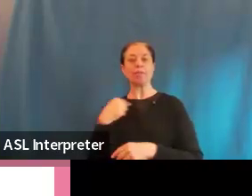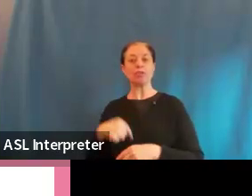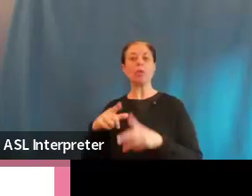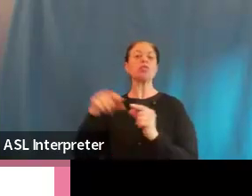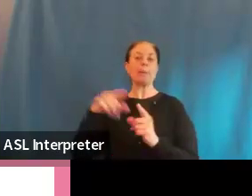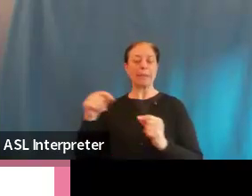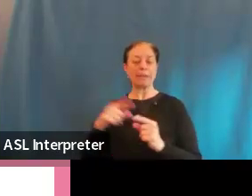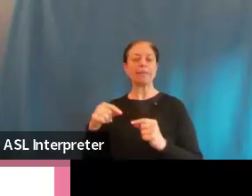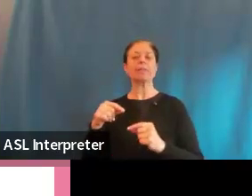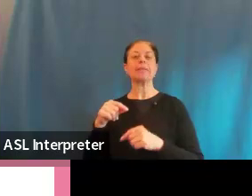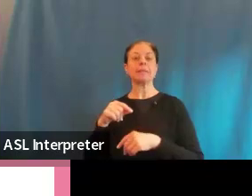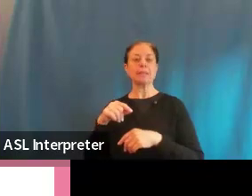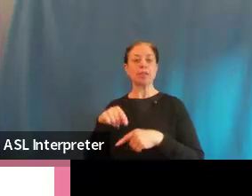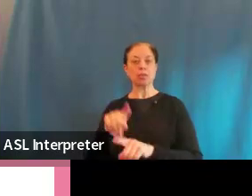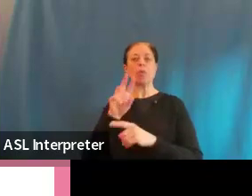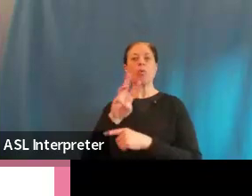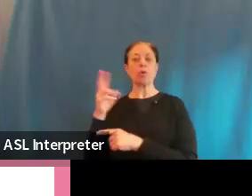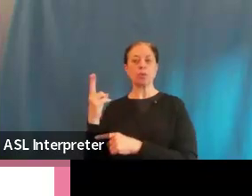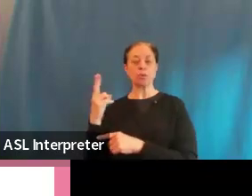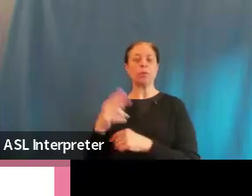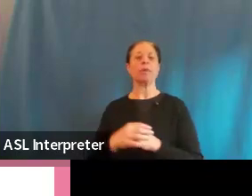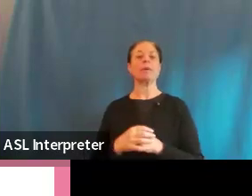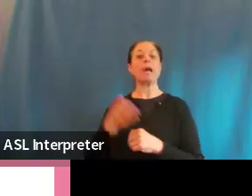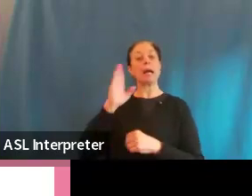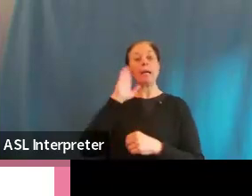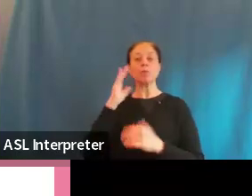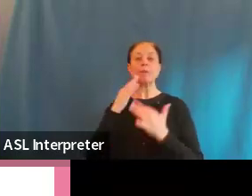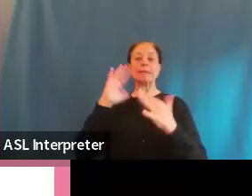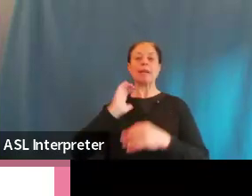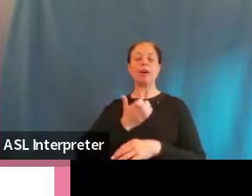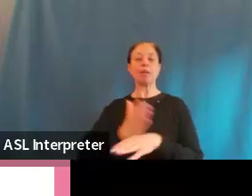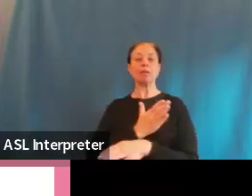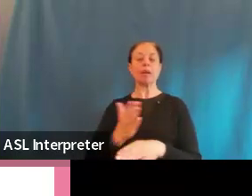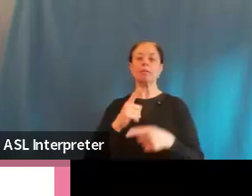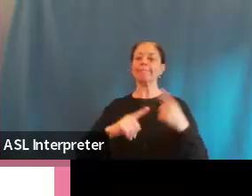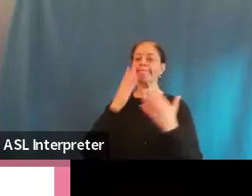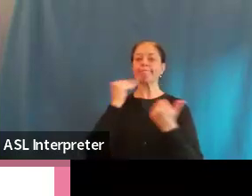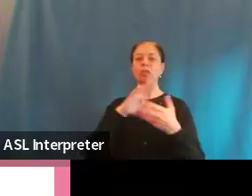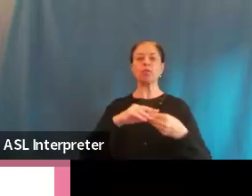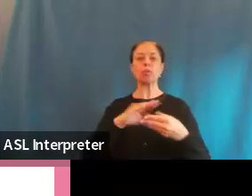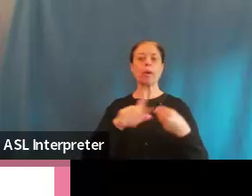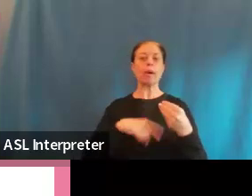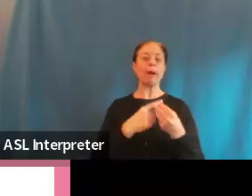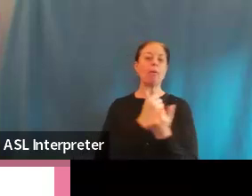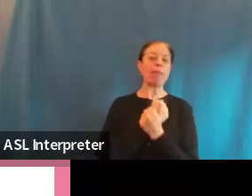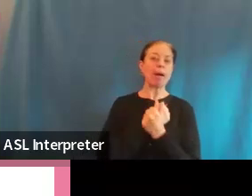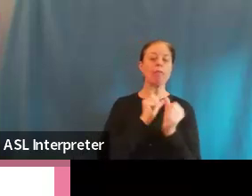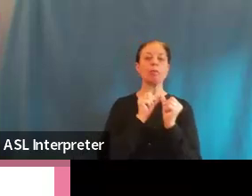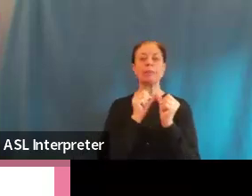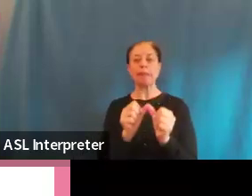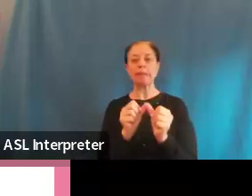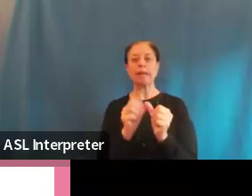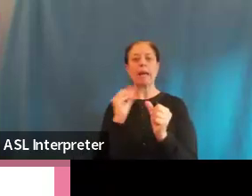American incarceration during World War II. The Gods Will Sing Our Song is an unforgettable story of love, resilience,